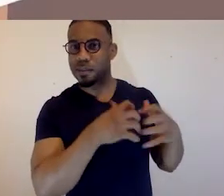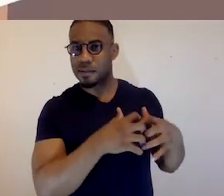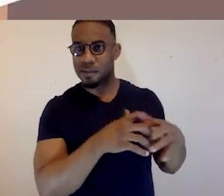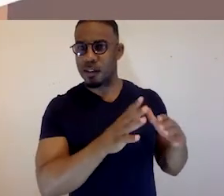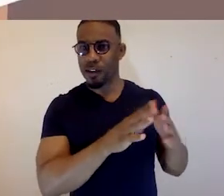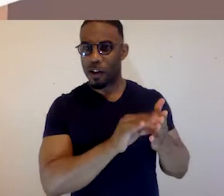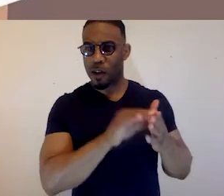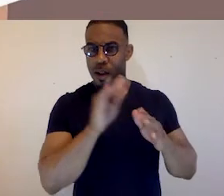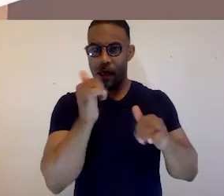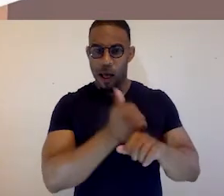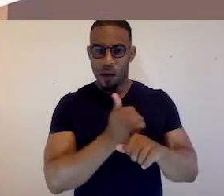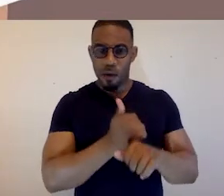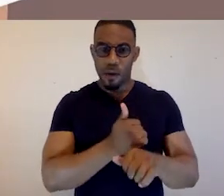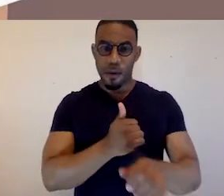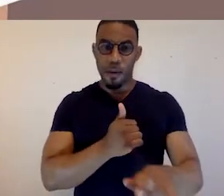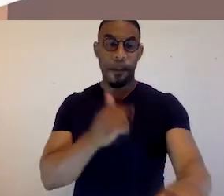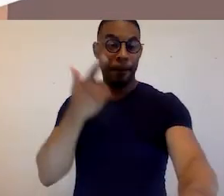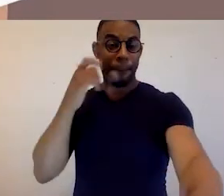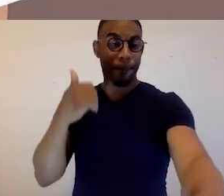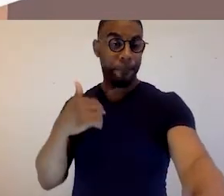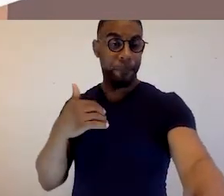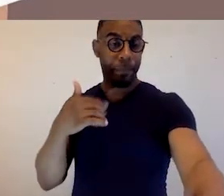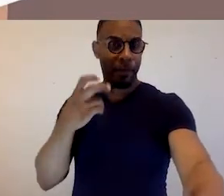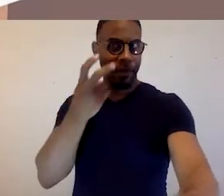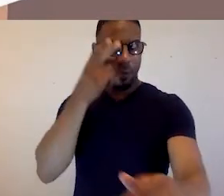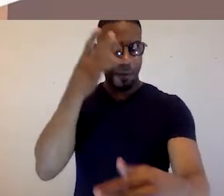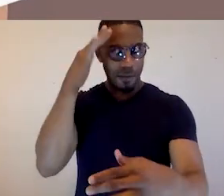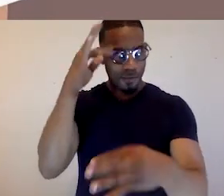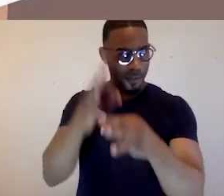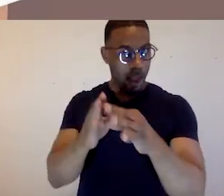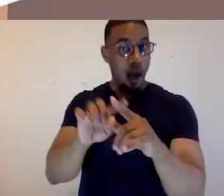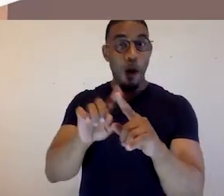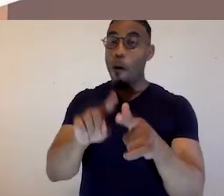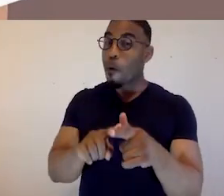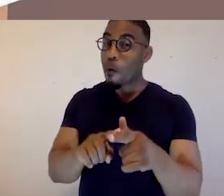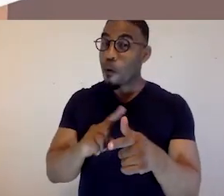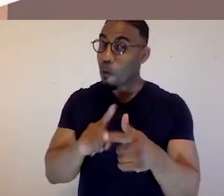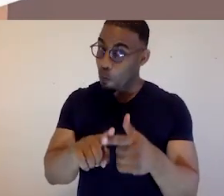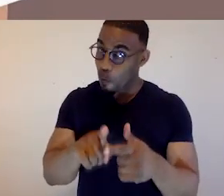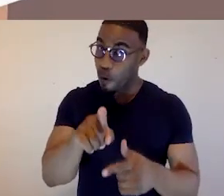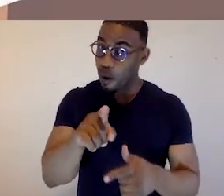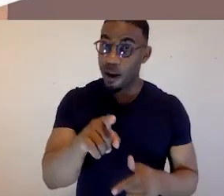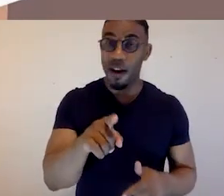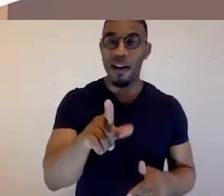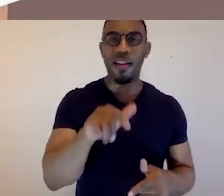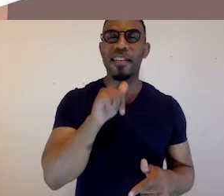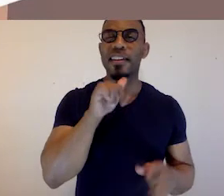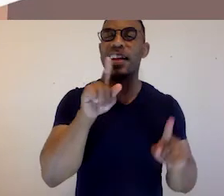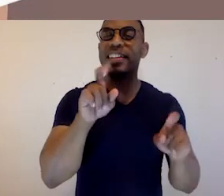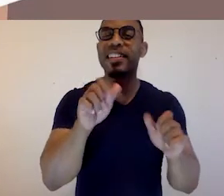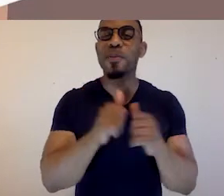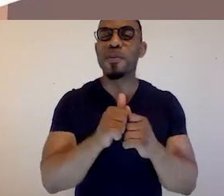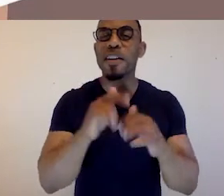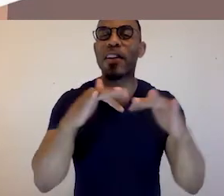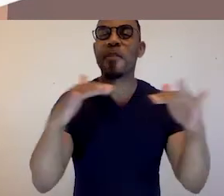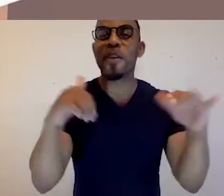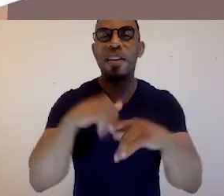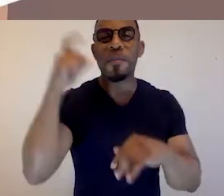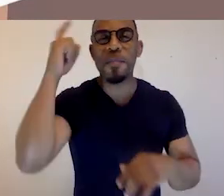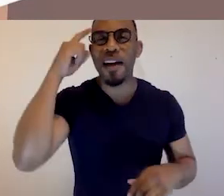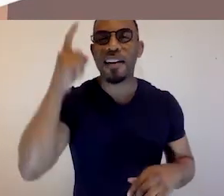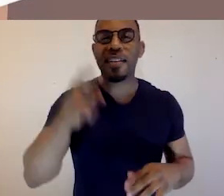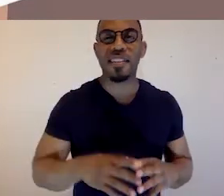learning algorithms because they have blind faith in them, or they're not testing with diversity in